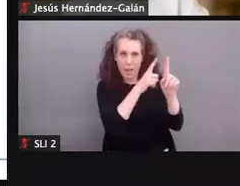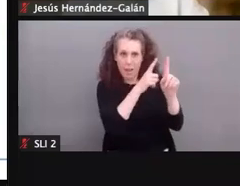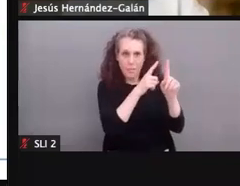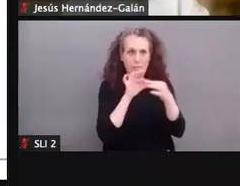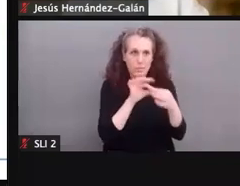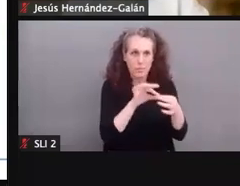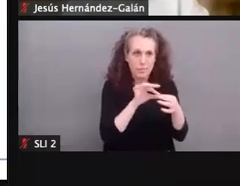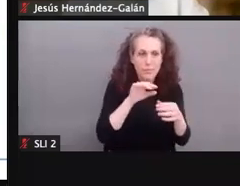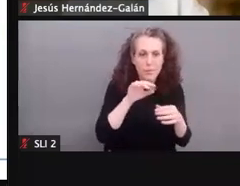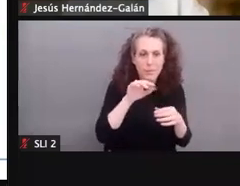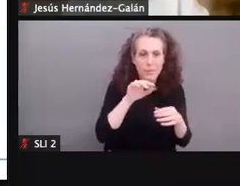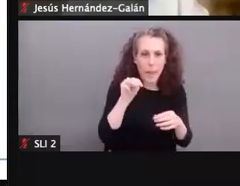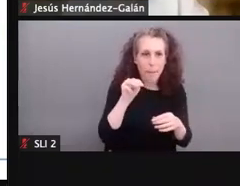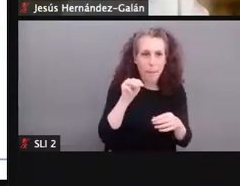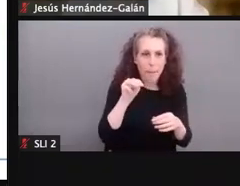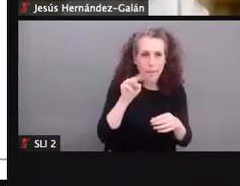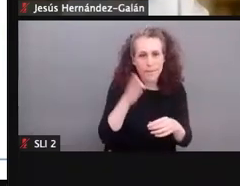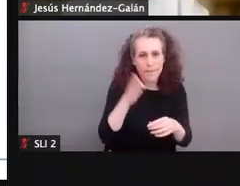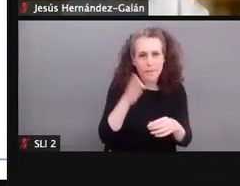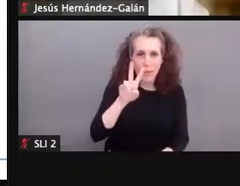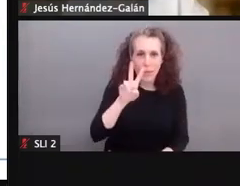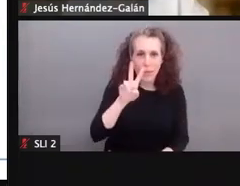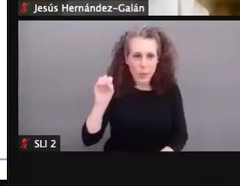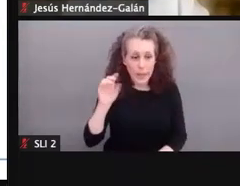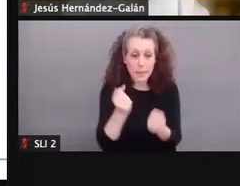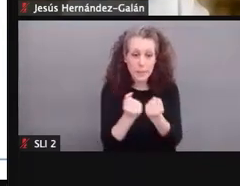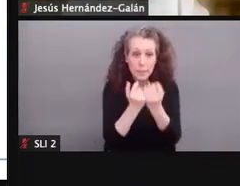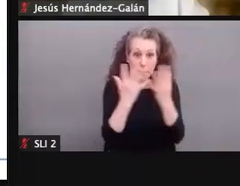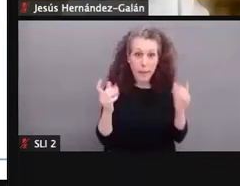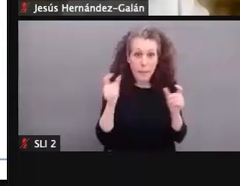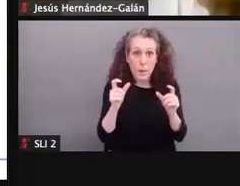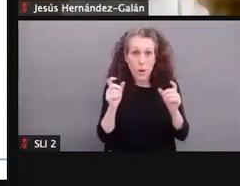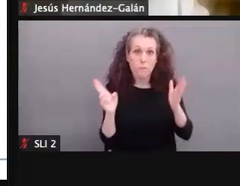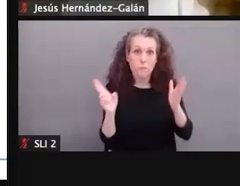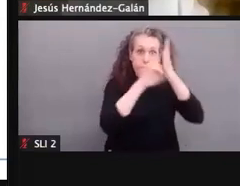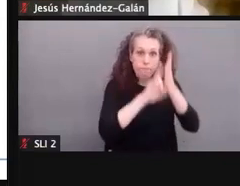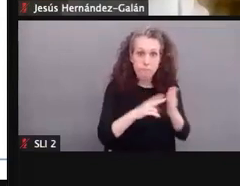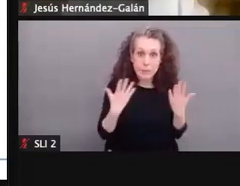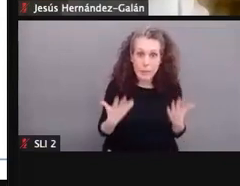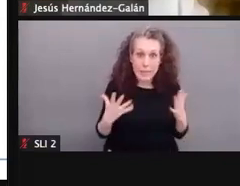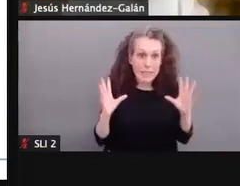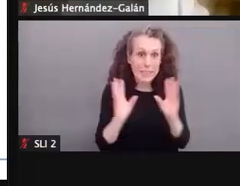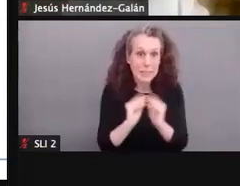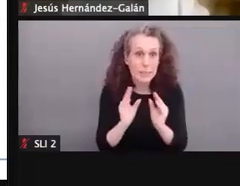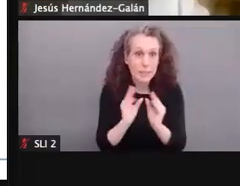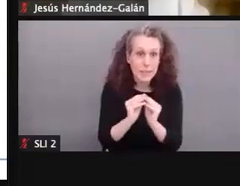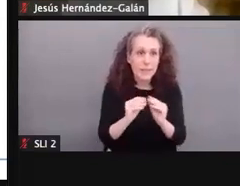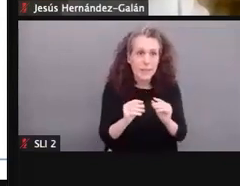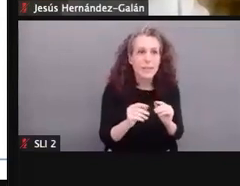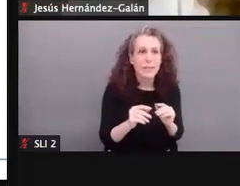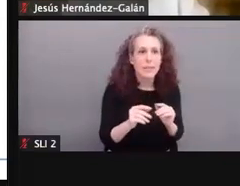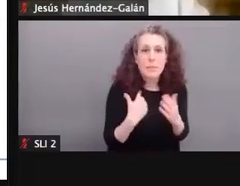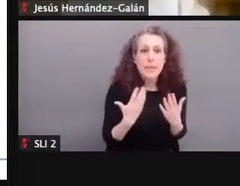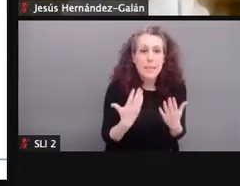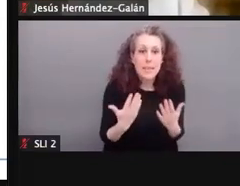I know that many people has registered to this meeting. I'm only giving some slides,